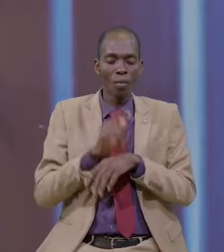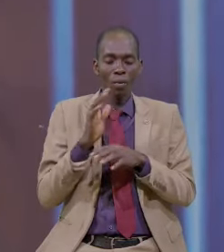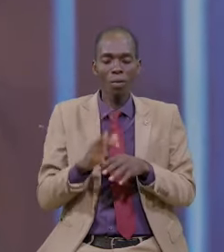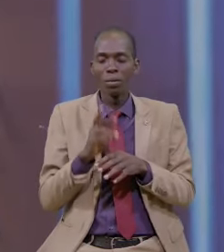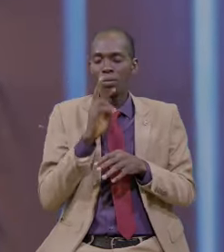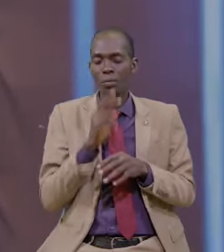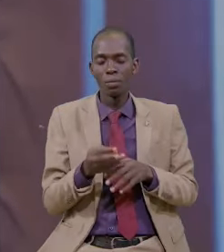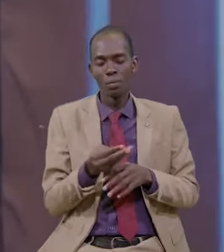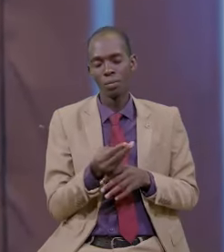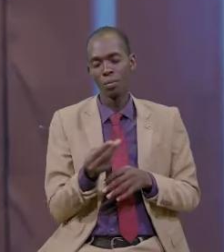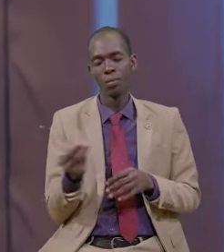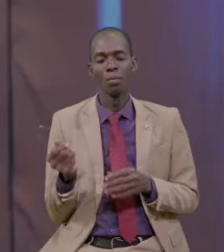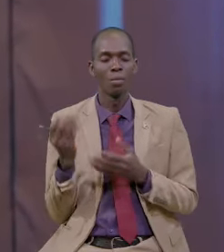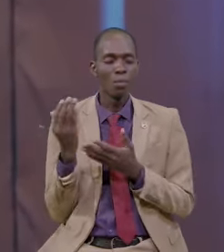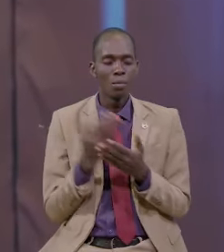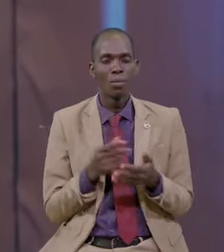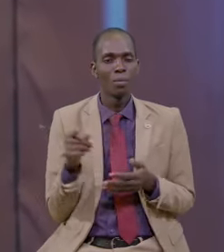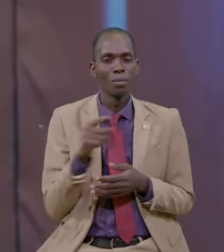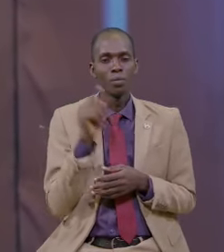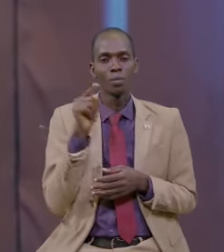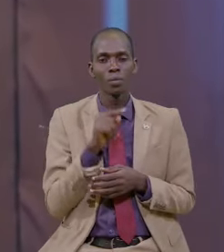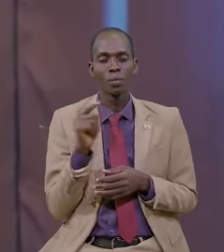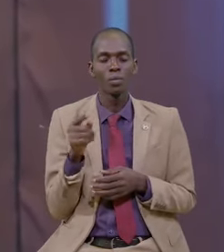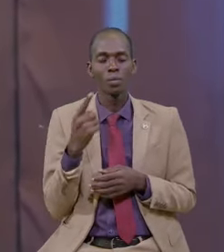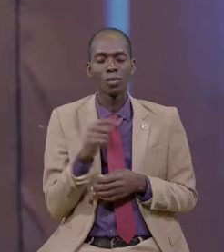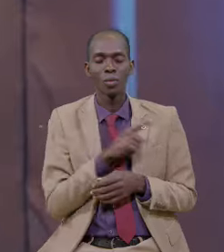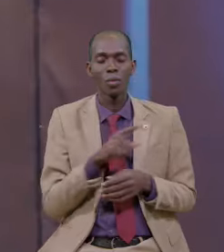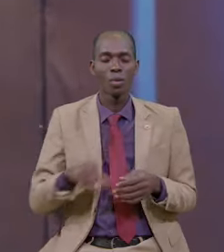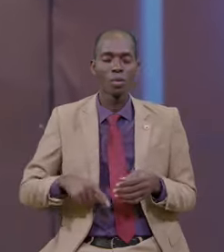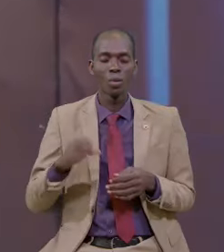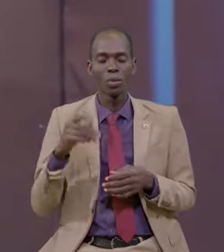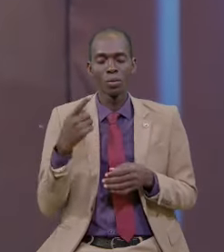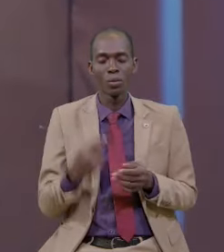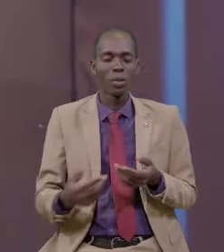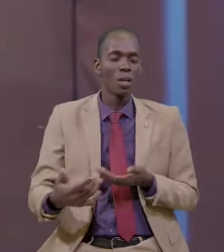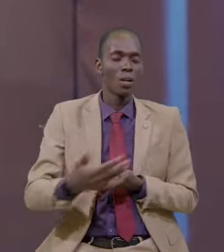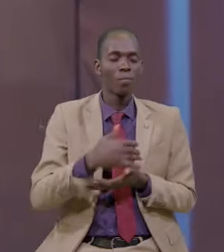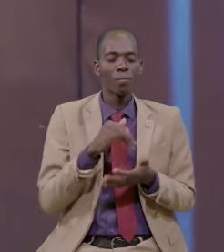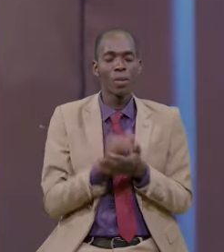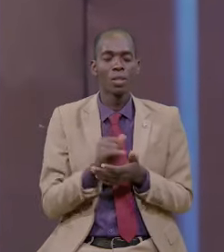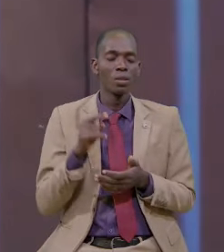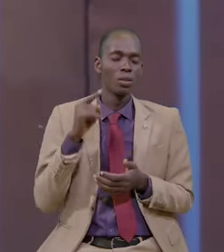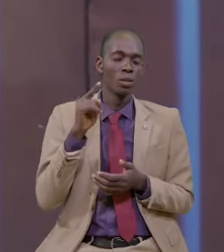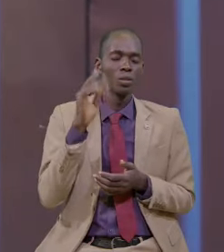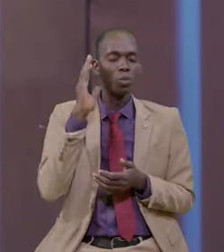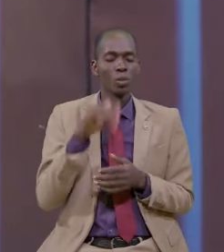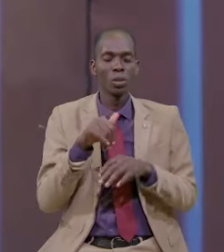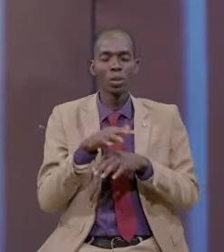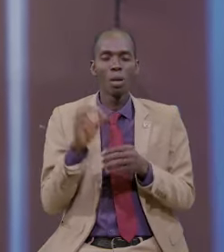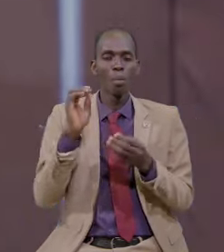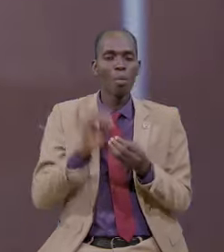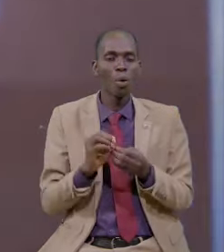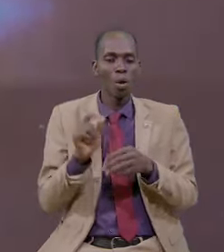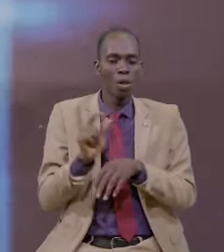therefore the Lord of the harvest that he would send forth laborers